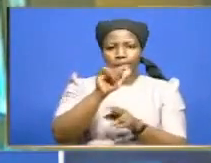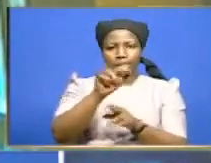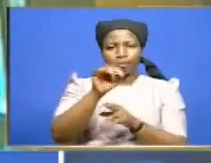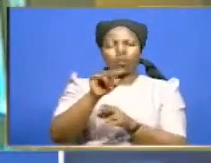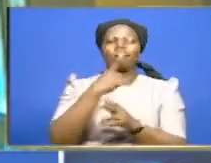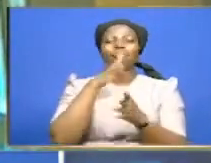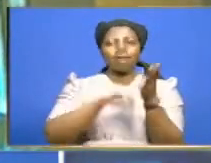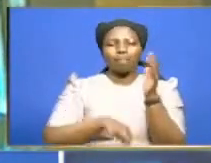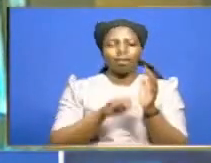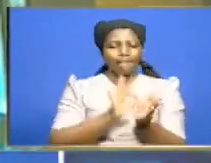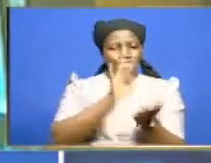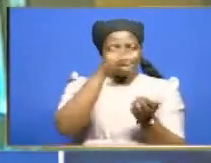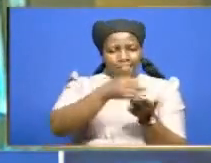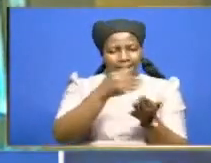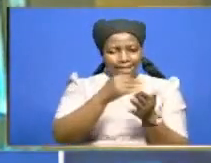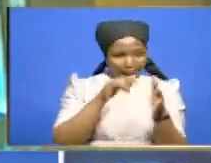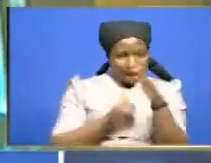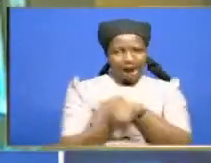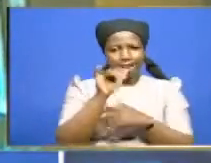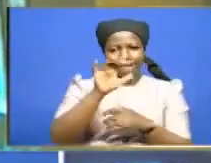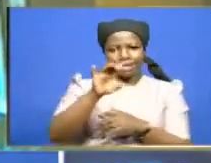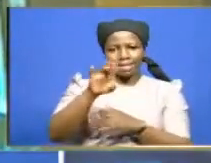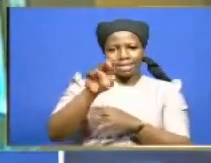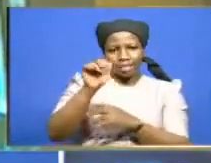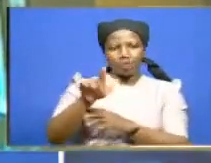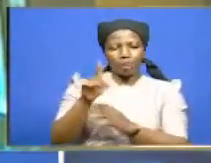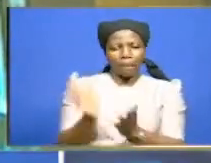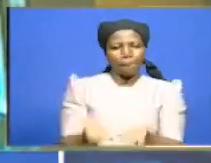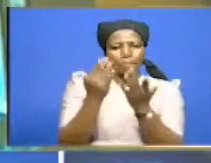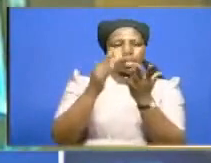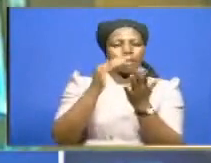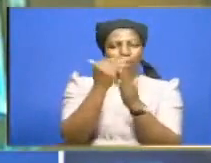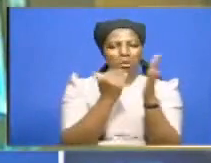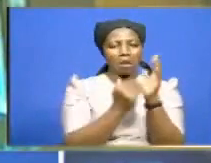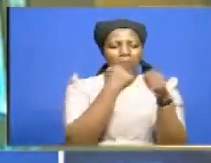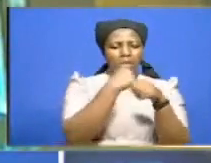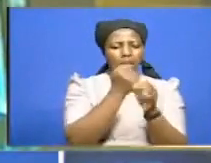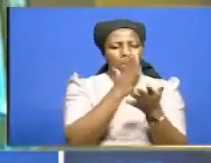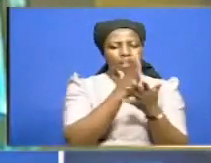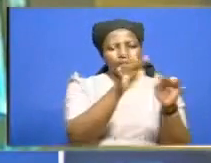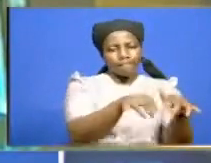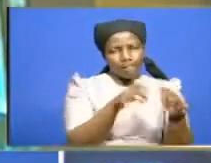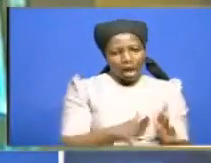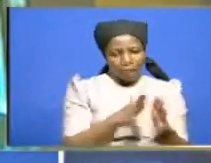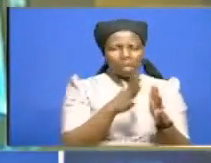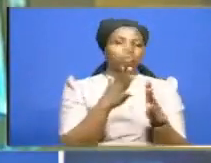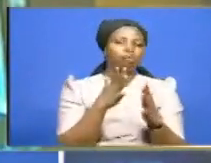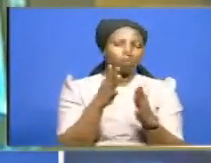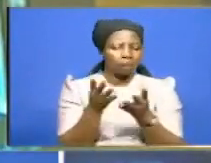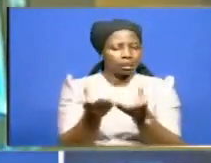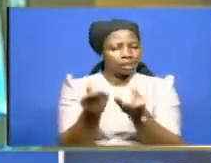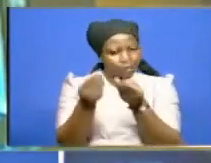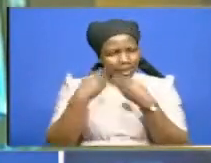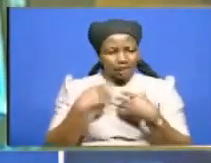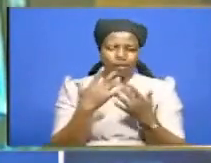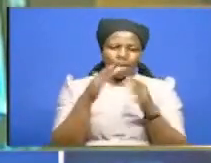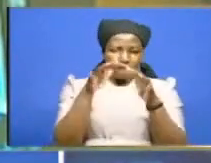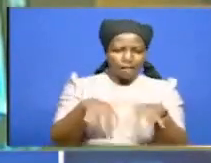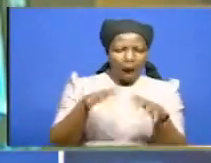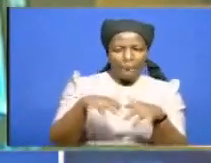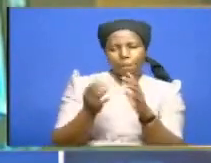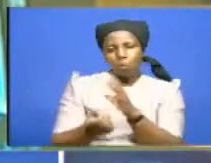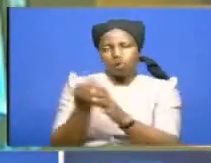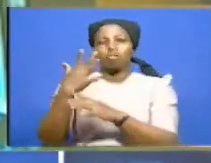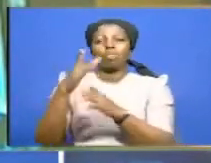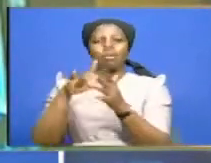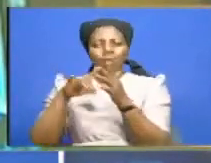under the cereals enhancement program will see farmers access farm inputs at a subsidized price and targets to increase production of the